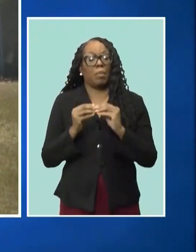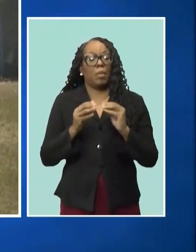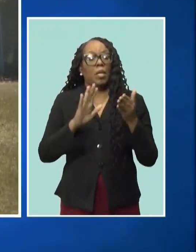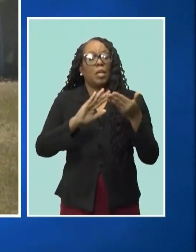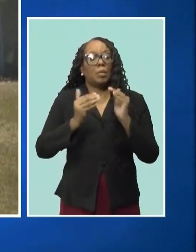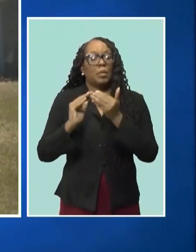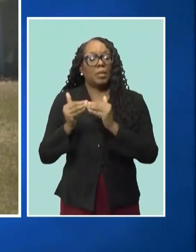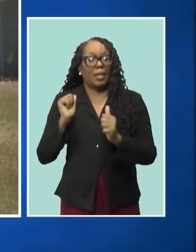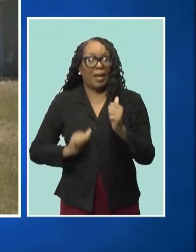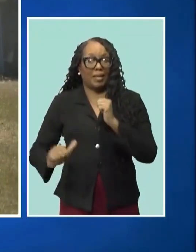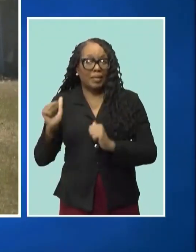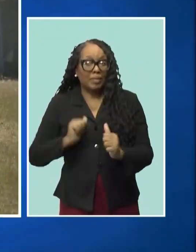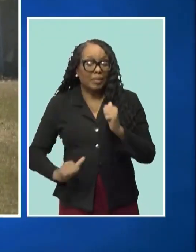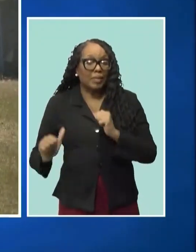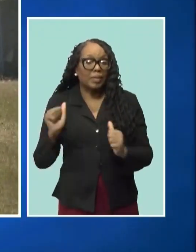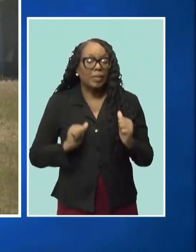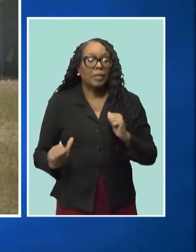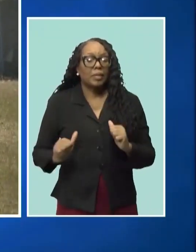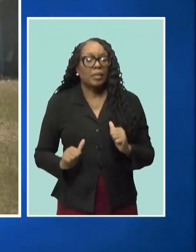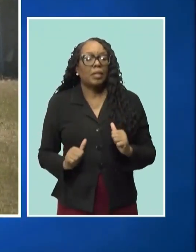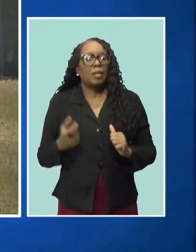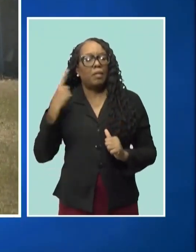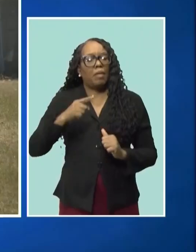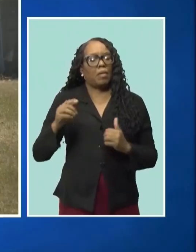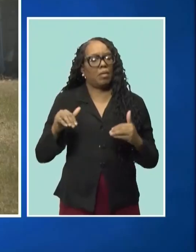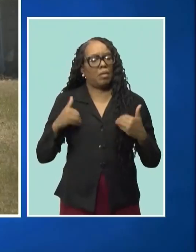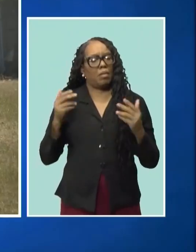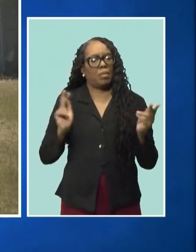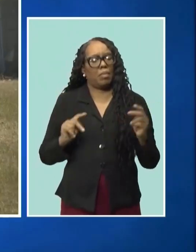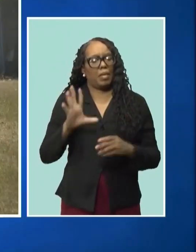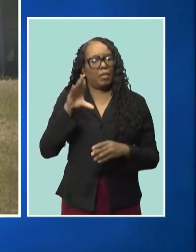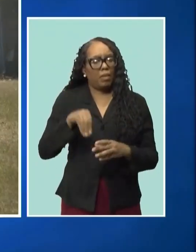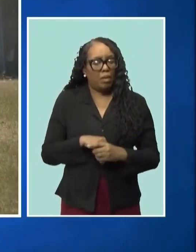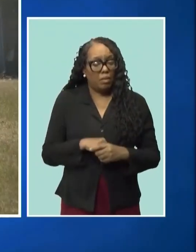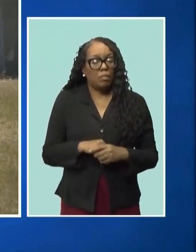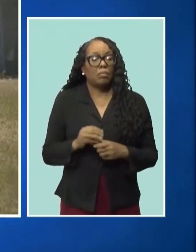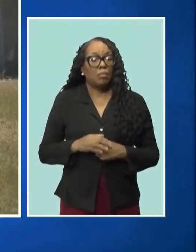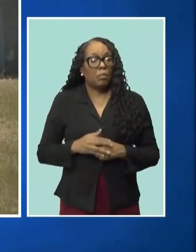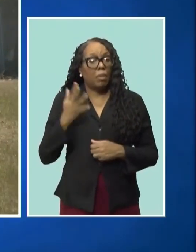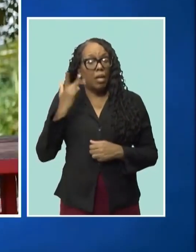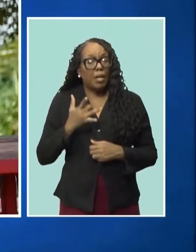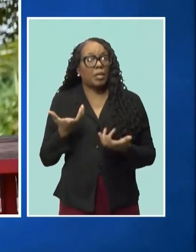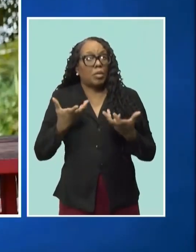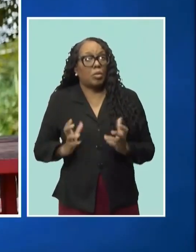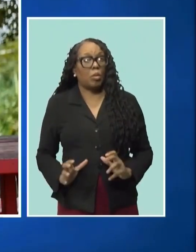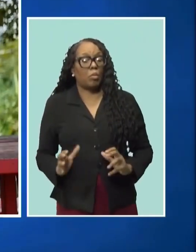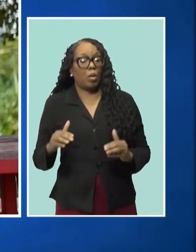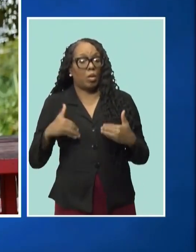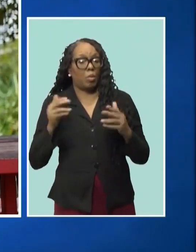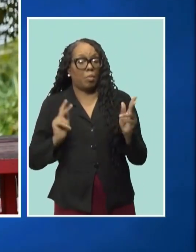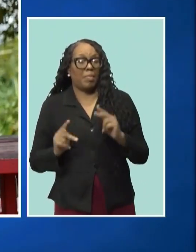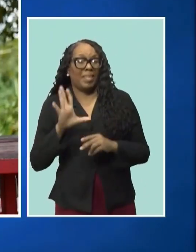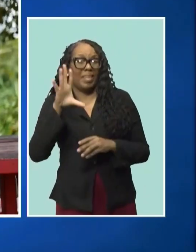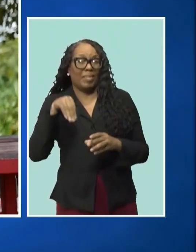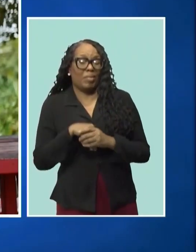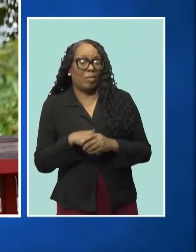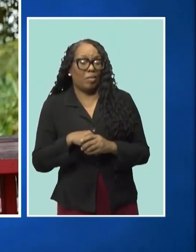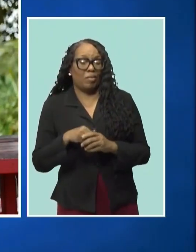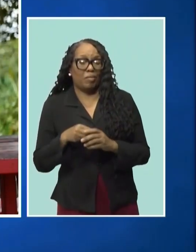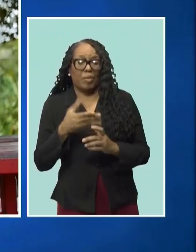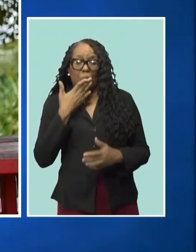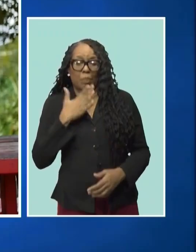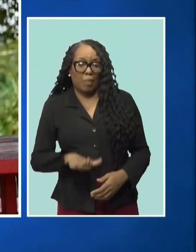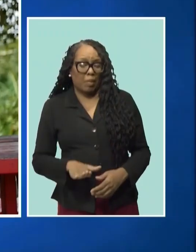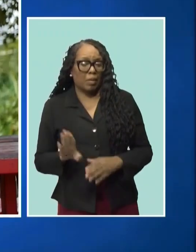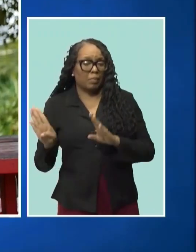community-oriented activities in The Pine to distract the youth from getting involved in wrongdoings. The people that are running,